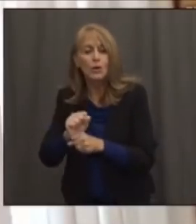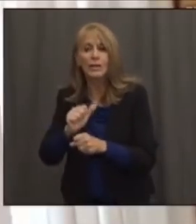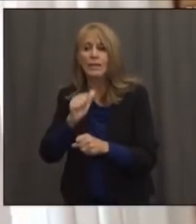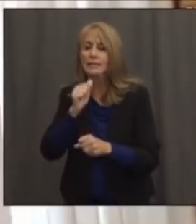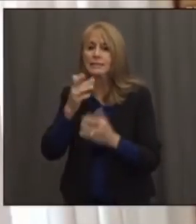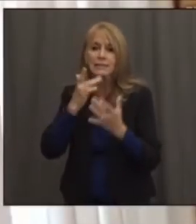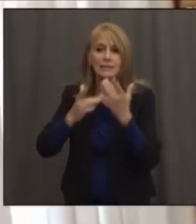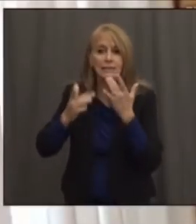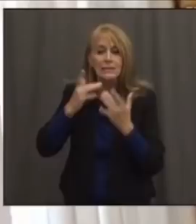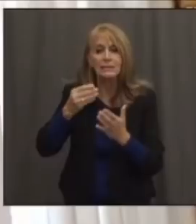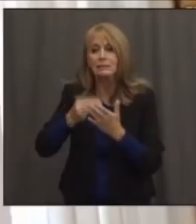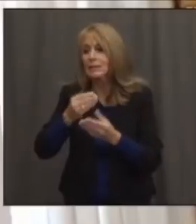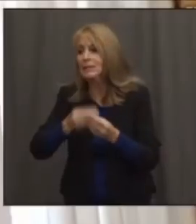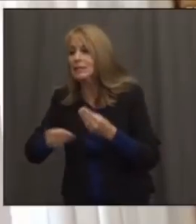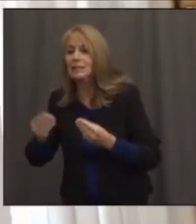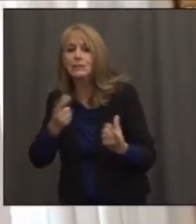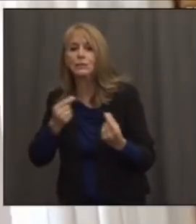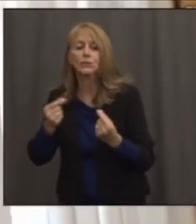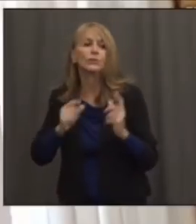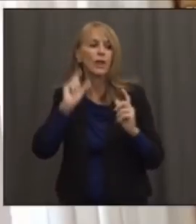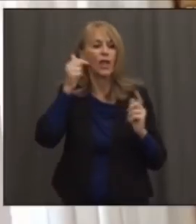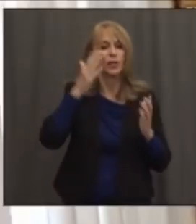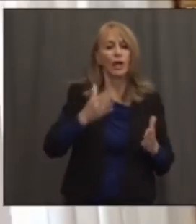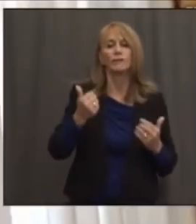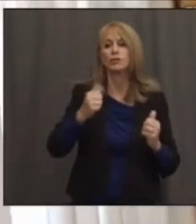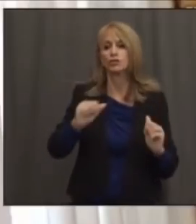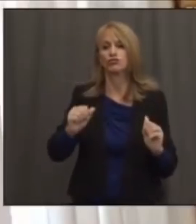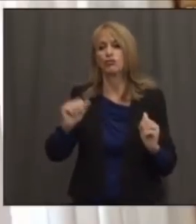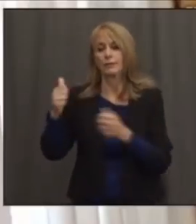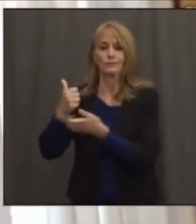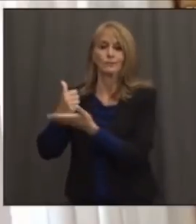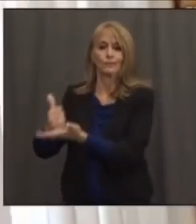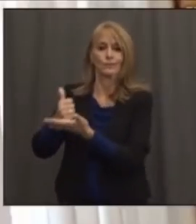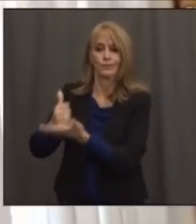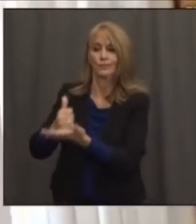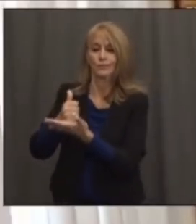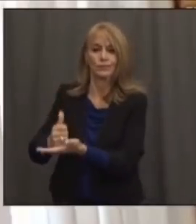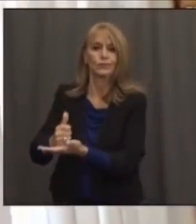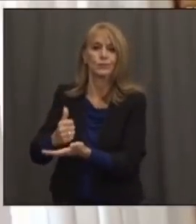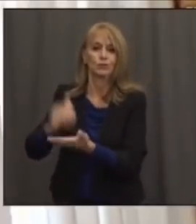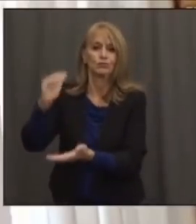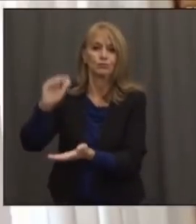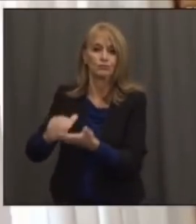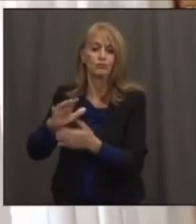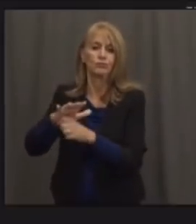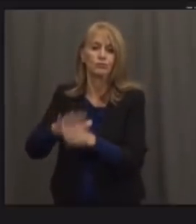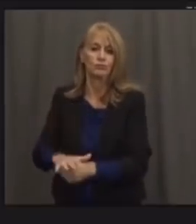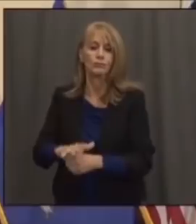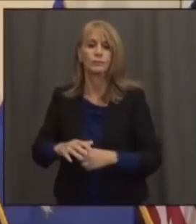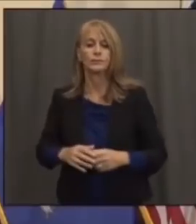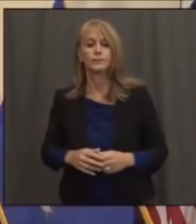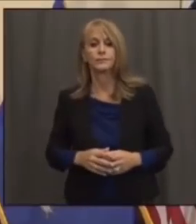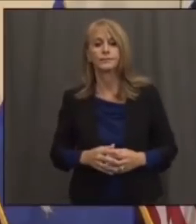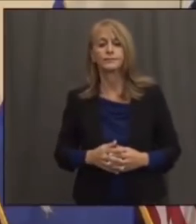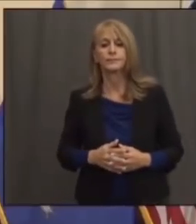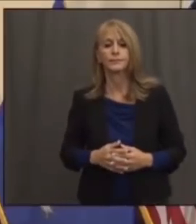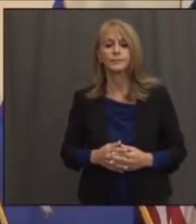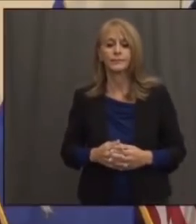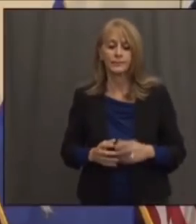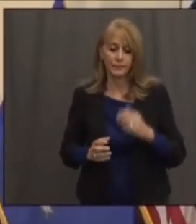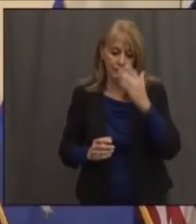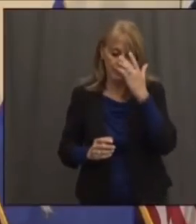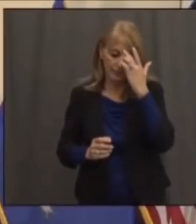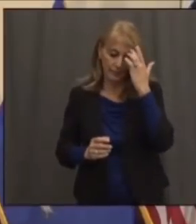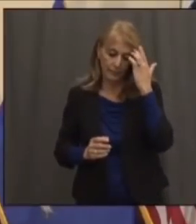hardship, where the governor is focused on trying to get additional resources in to help those people. And I'd like to